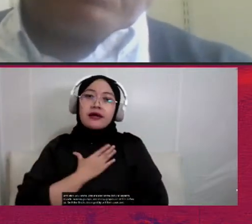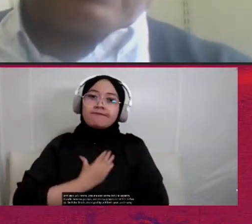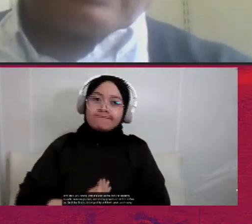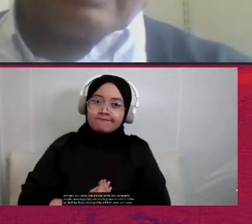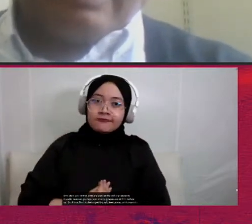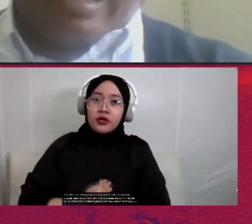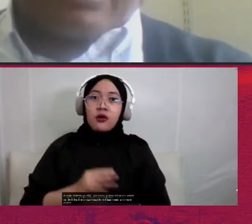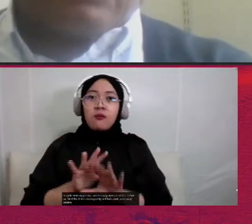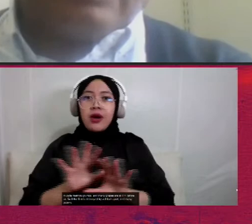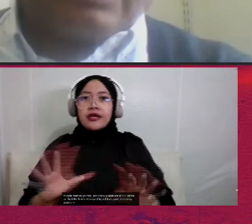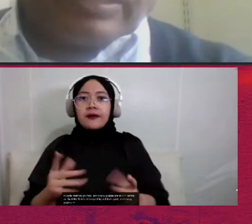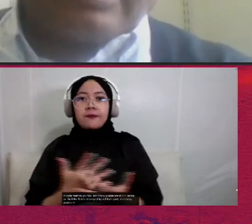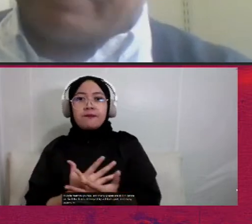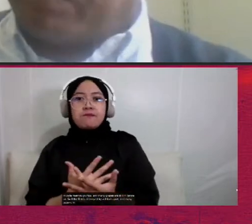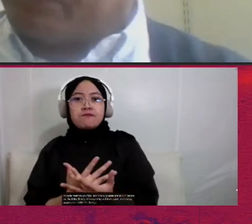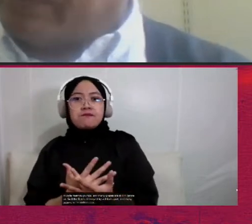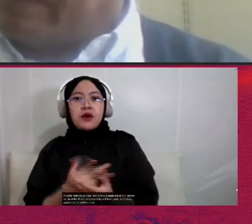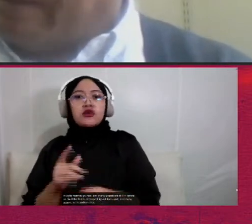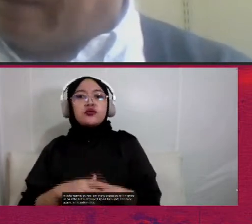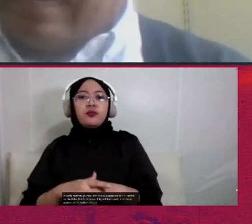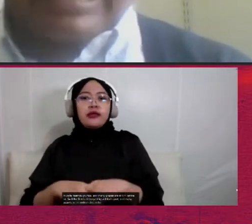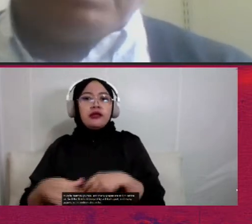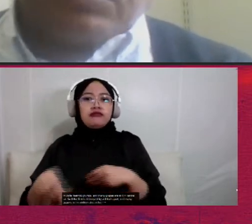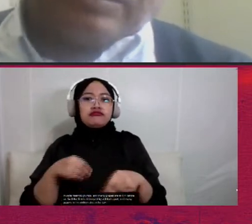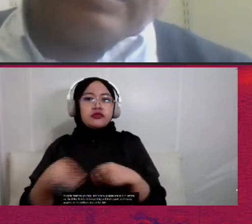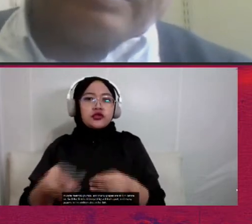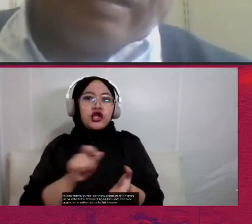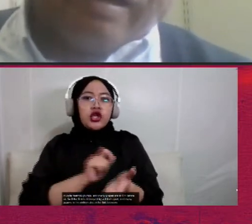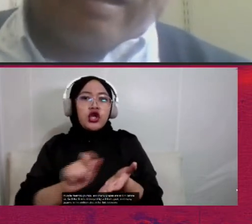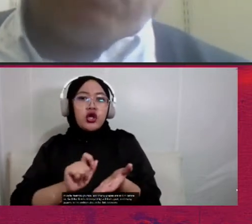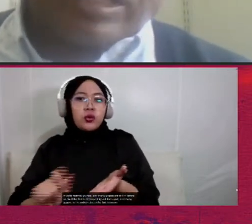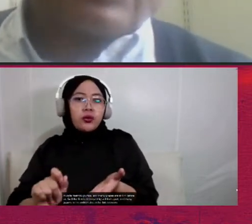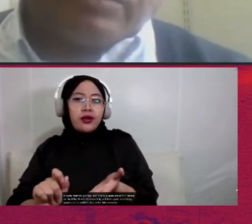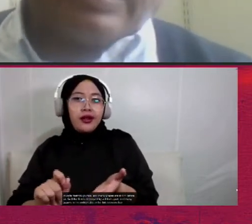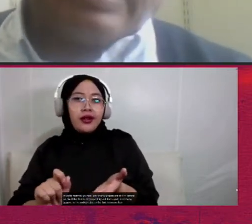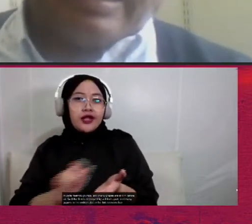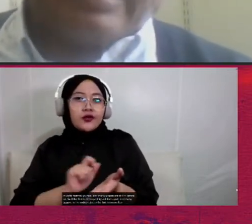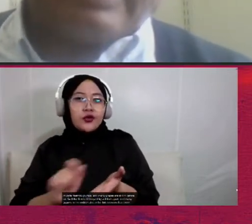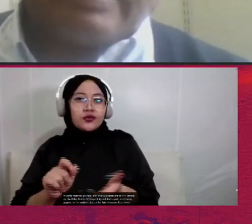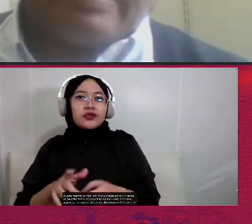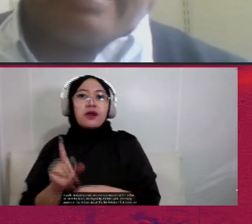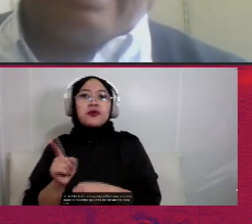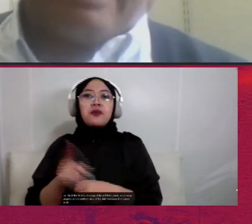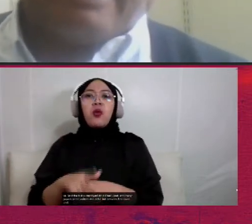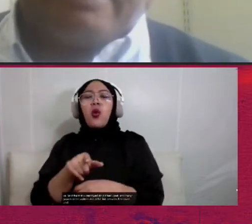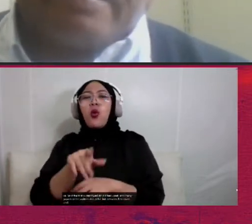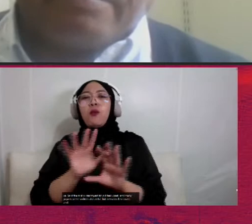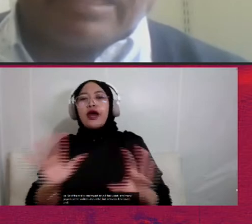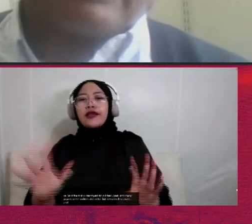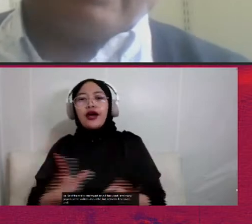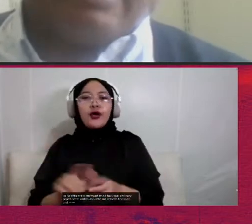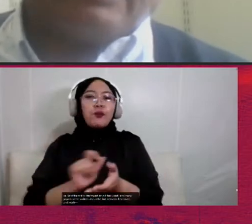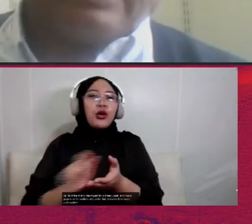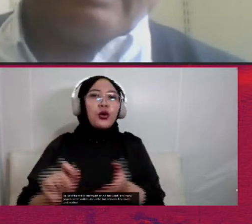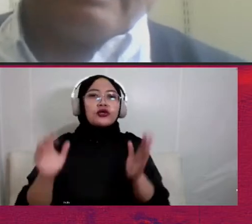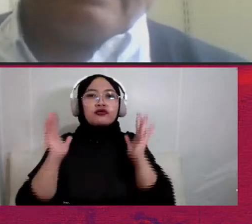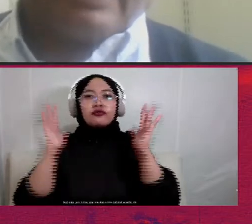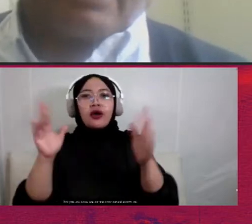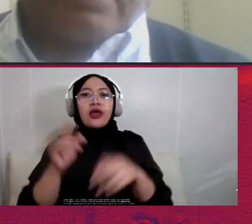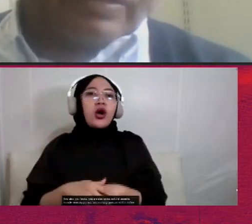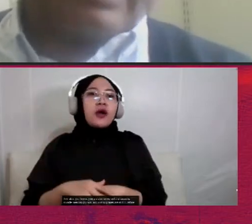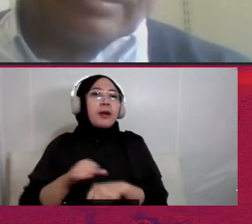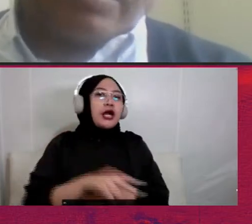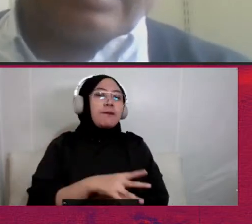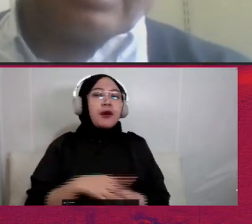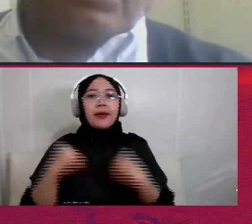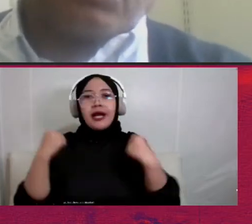many papers are already written about the link between forest cover and mental health.